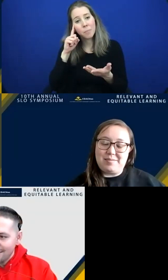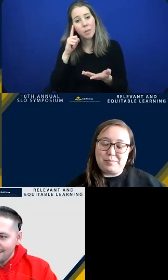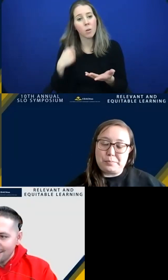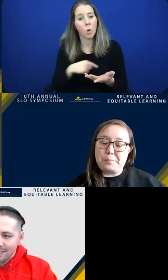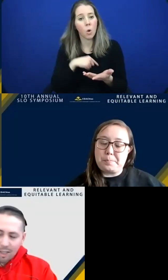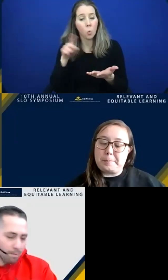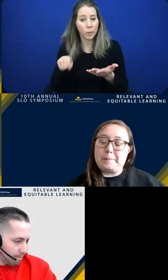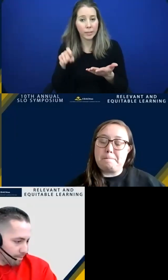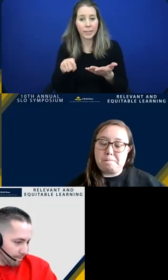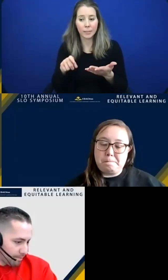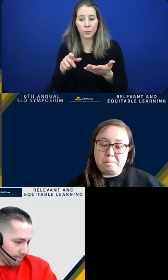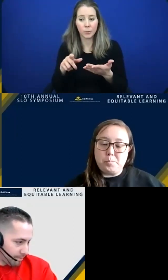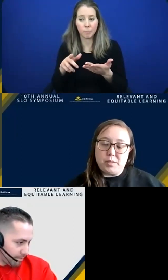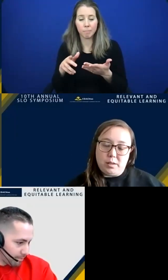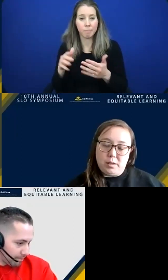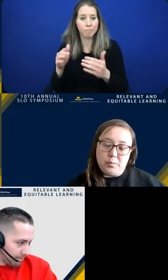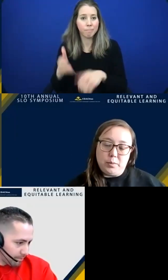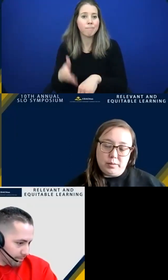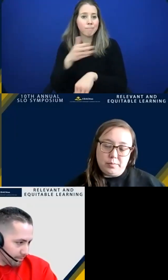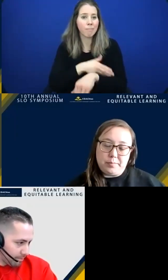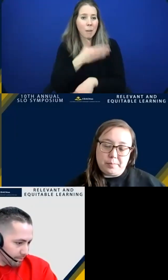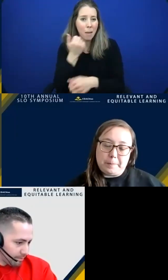get to a better place where I'll